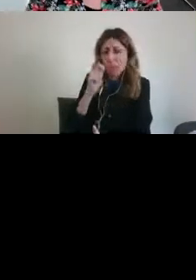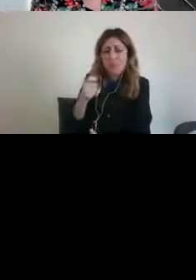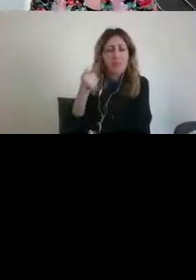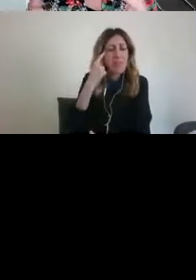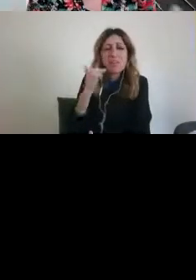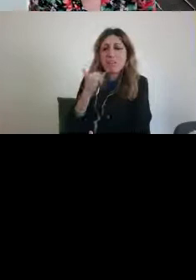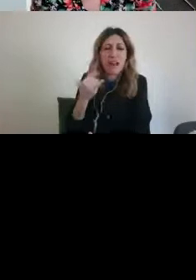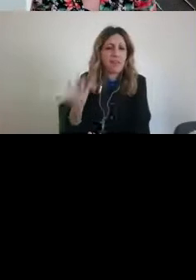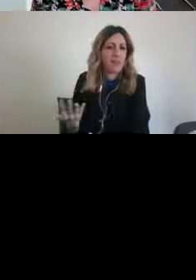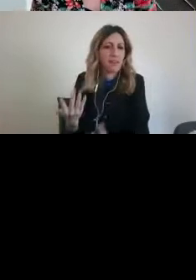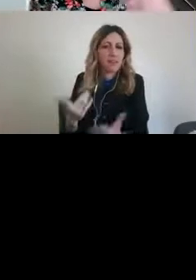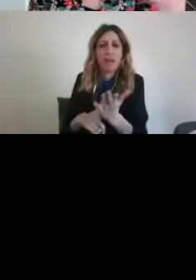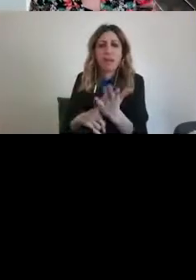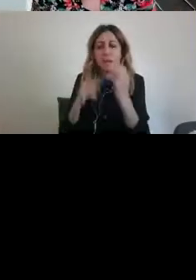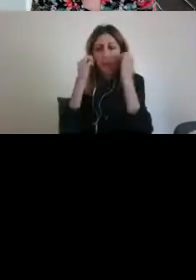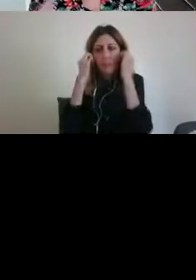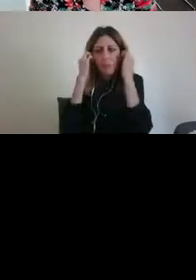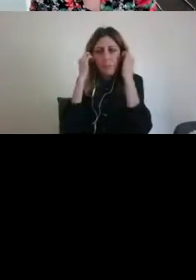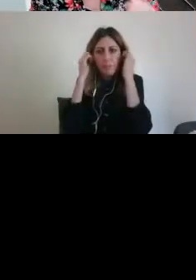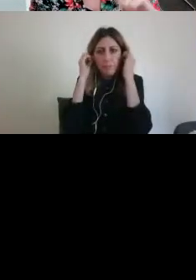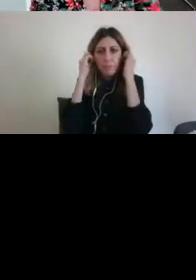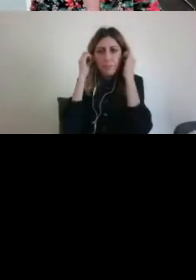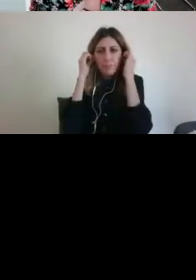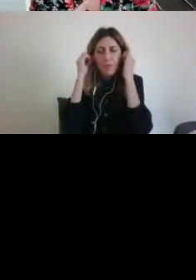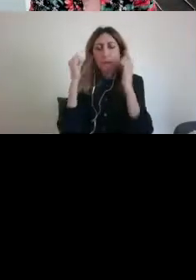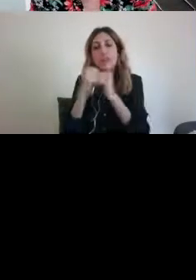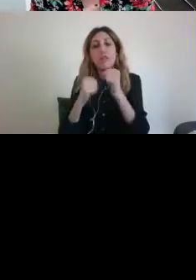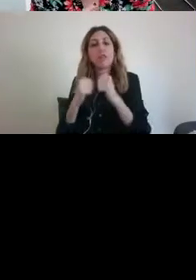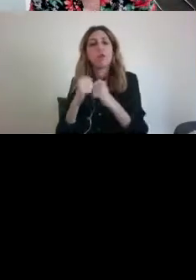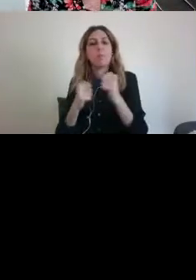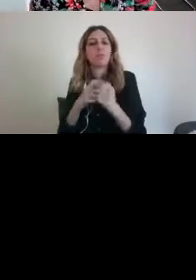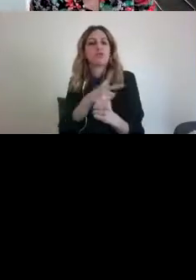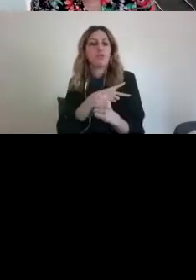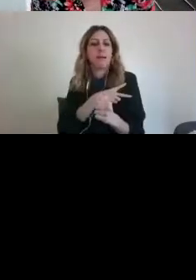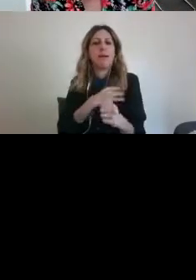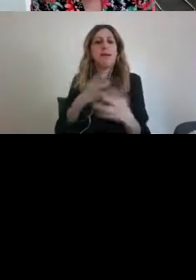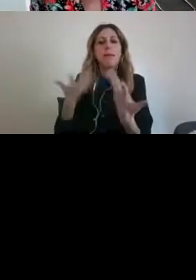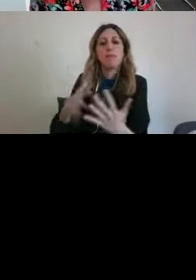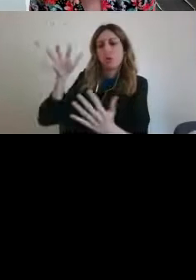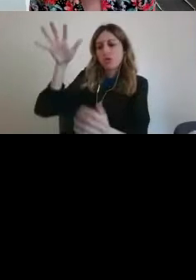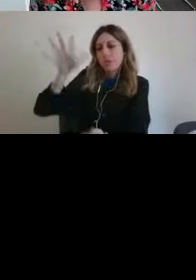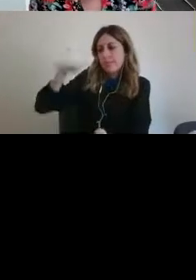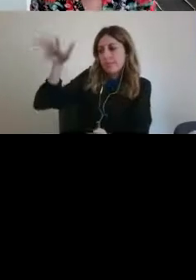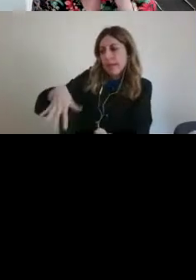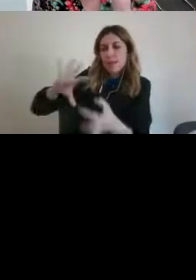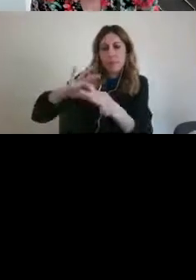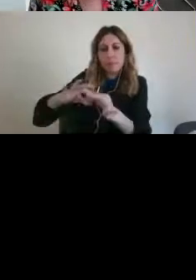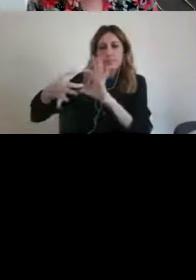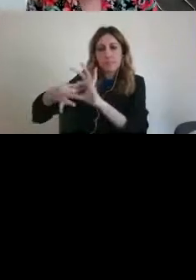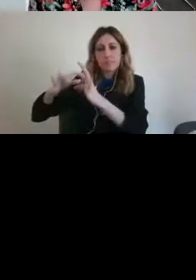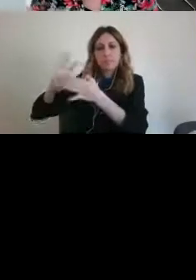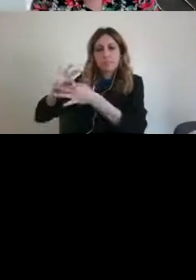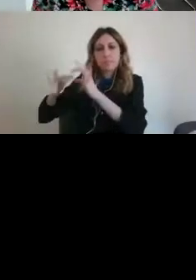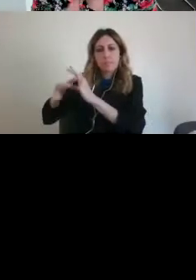the way you structure your website, the way you internally link one page to another is really important. Because the